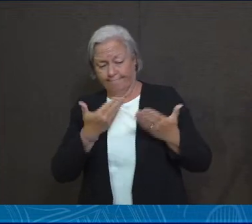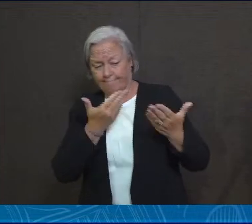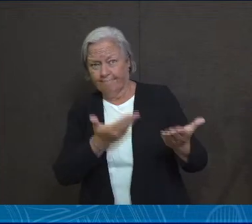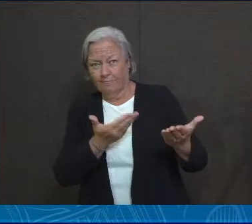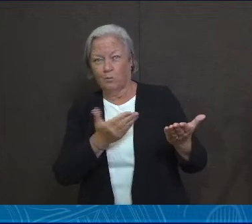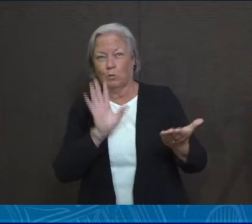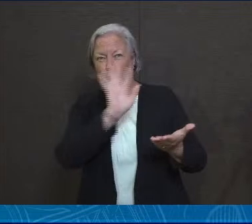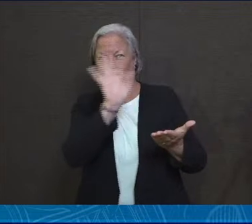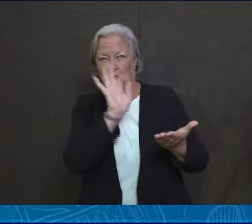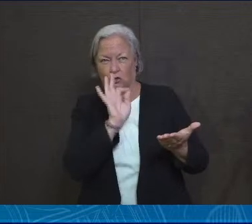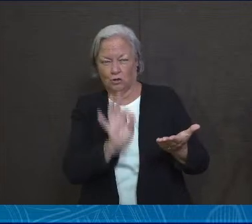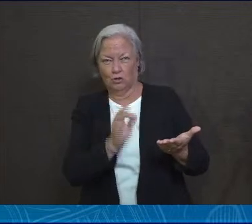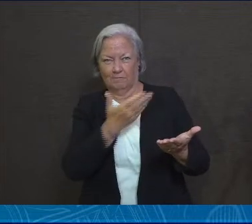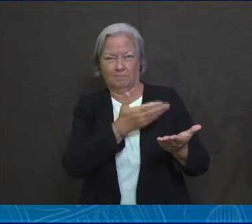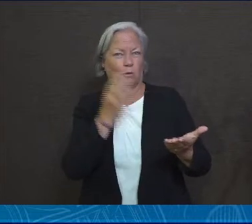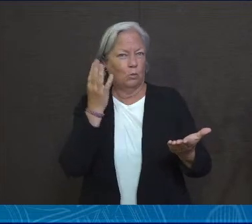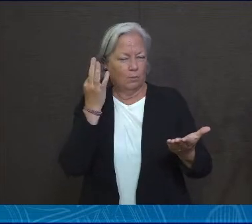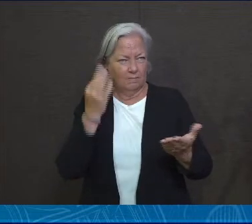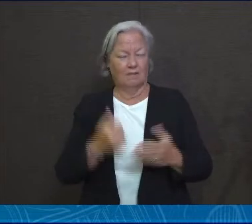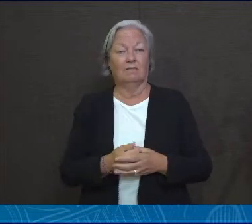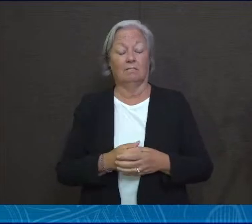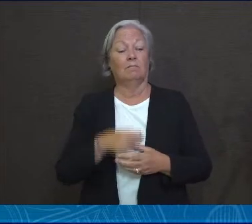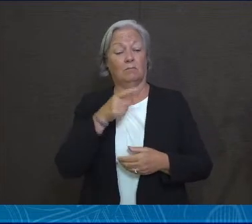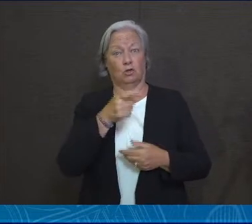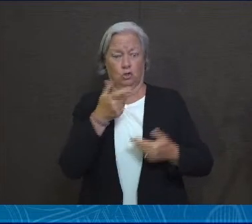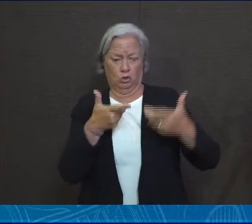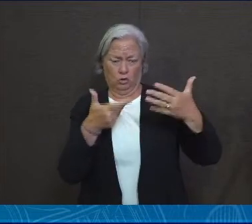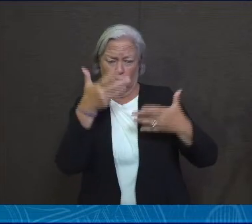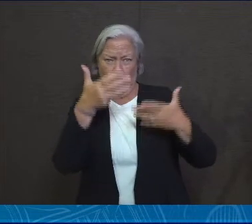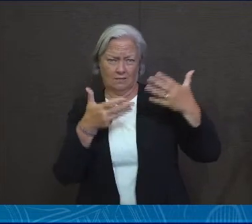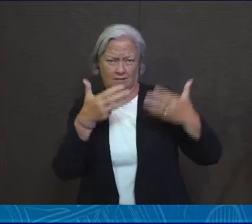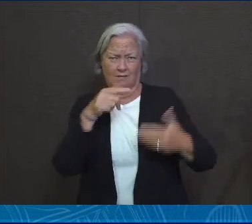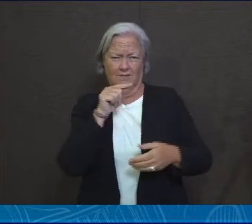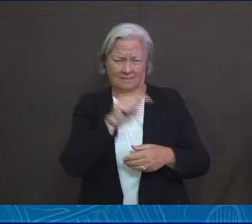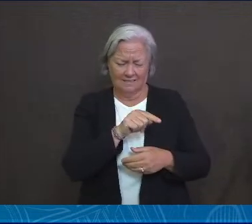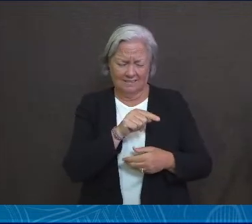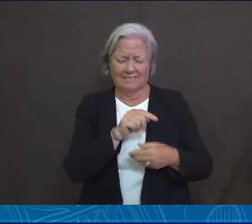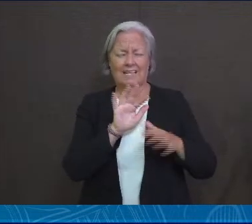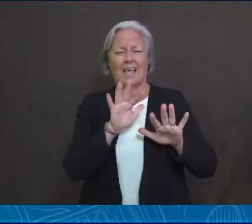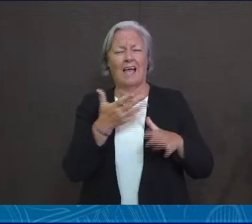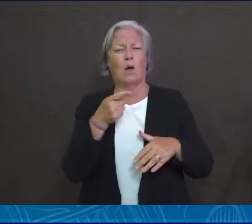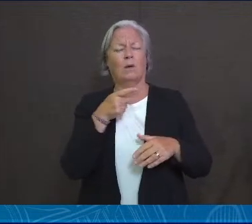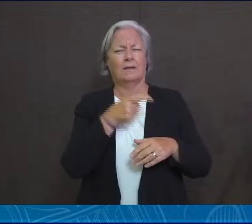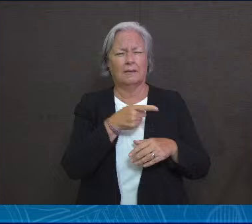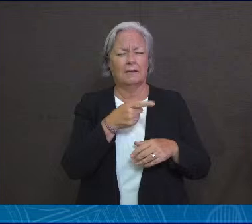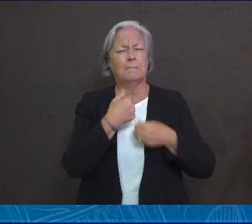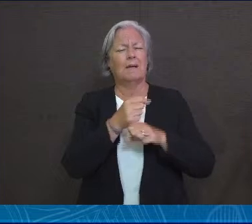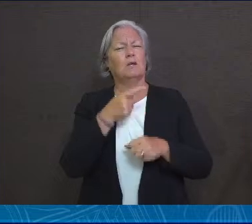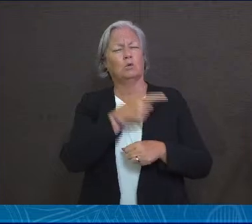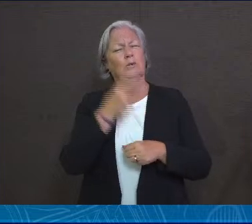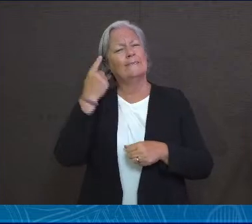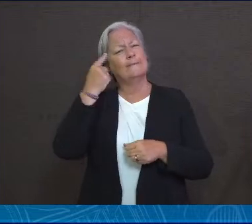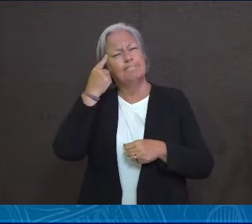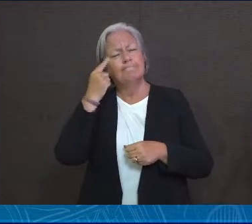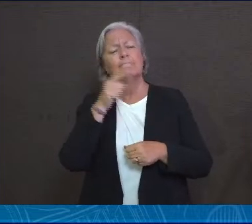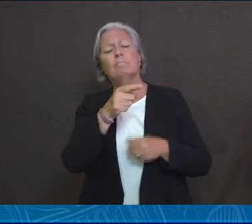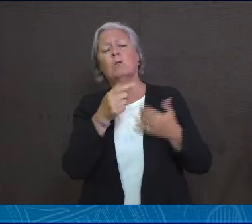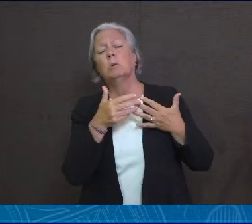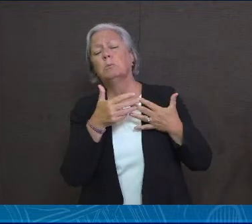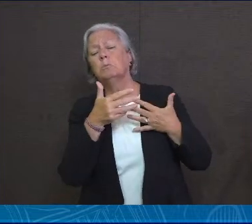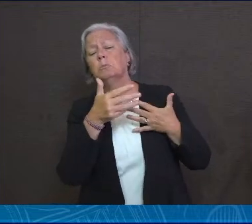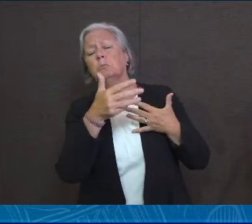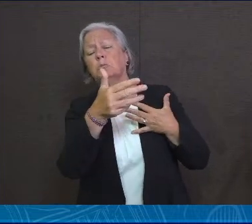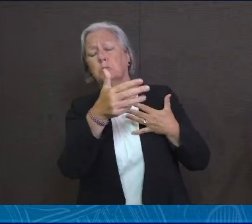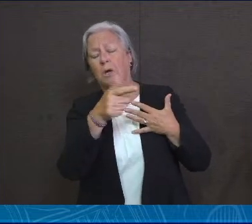Christine, how does data-driven decision-making influence your approach to long-term planning for both watershed